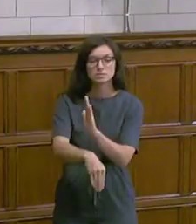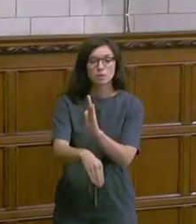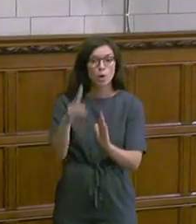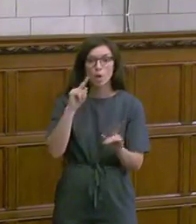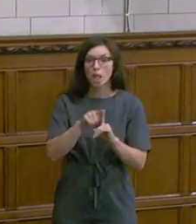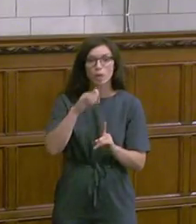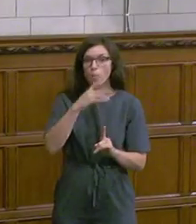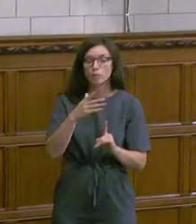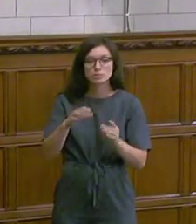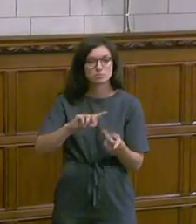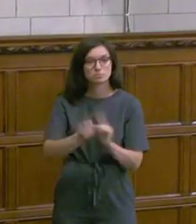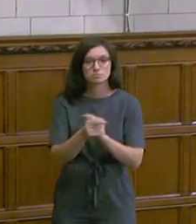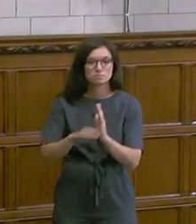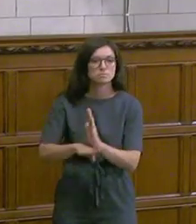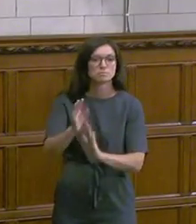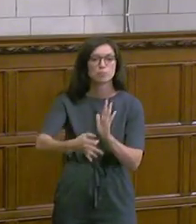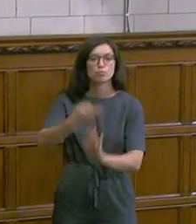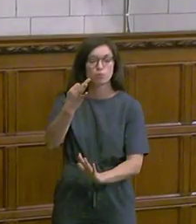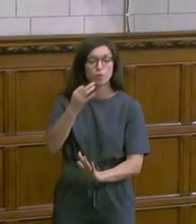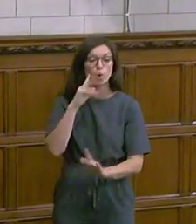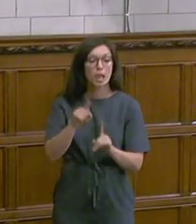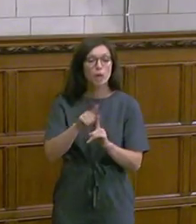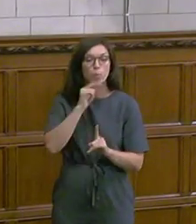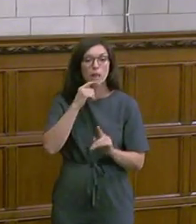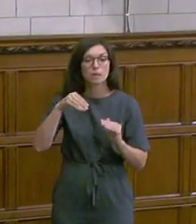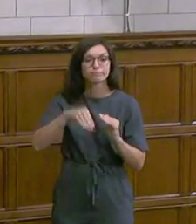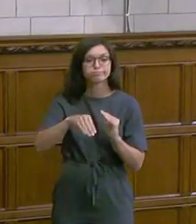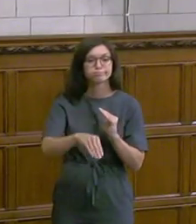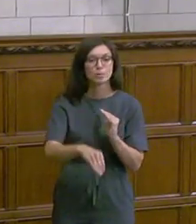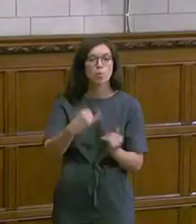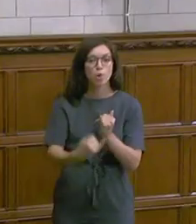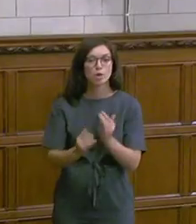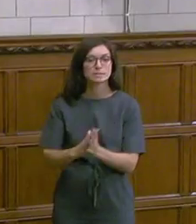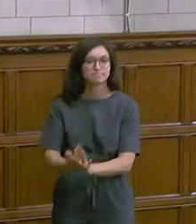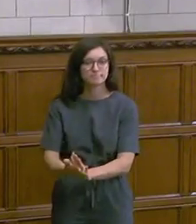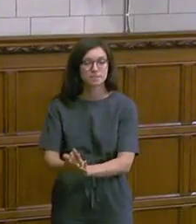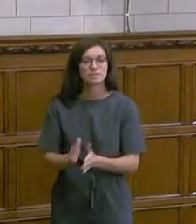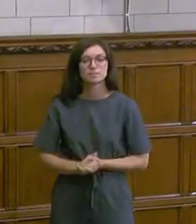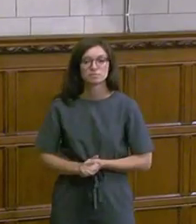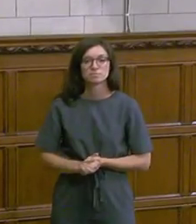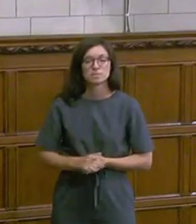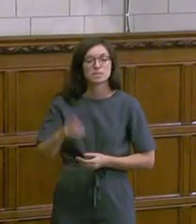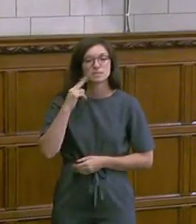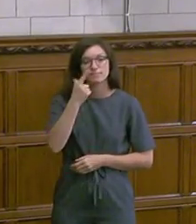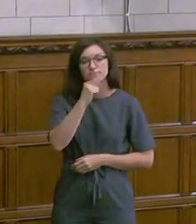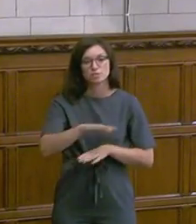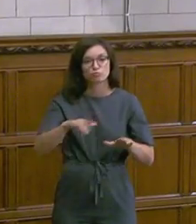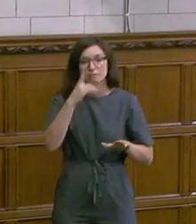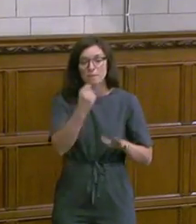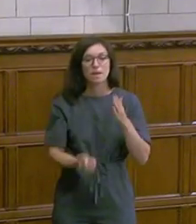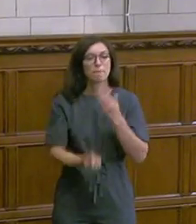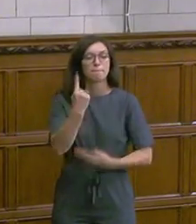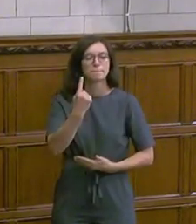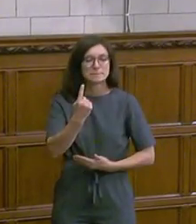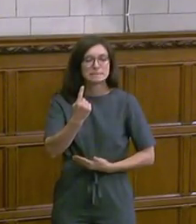to improve. Indeed, it could get worse. Further to their educational disadvantages, deaf children can also be more susceptible